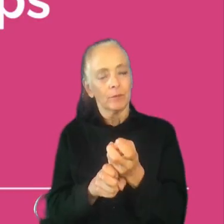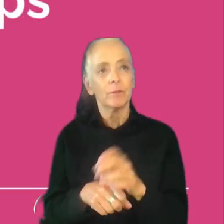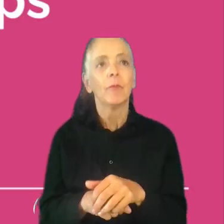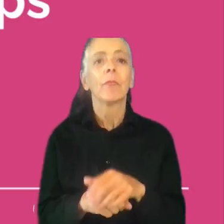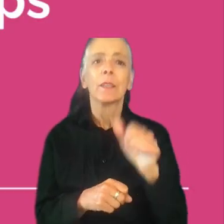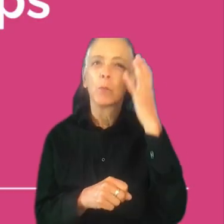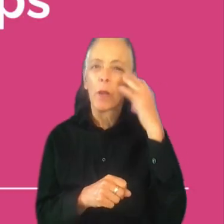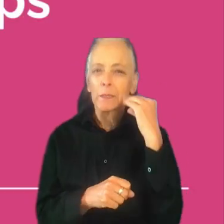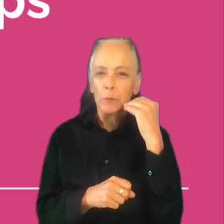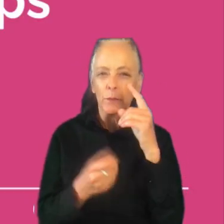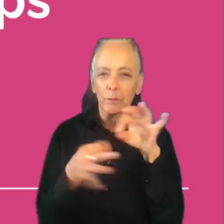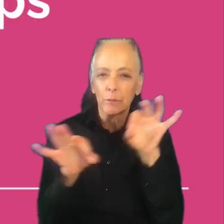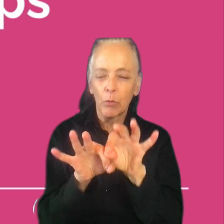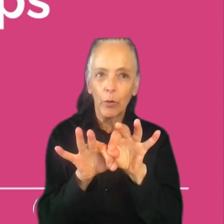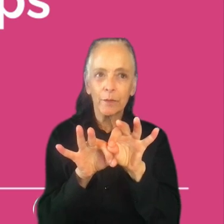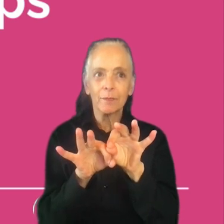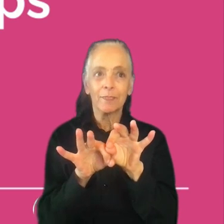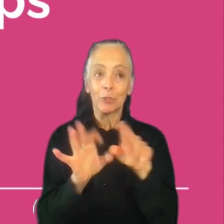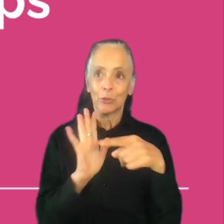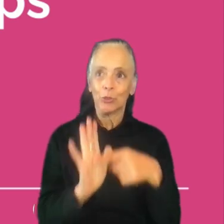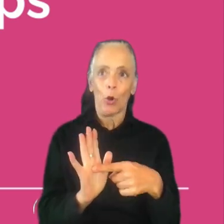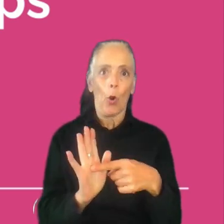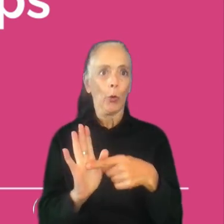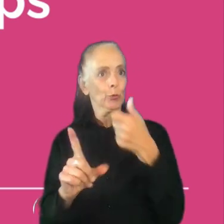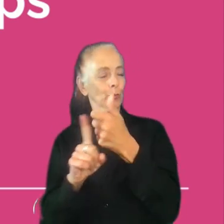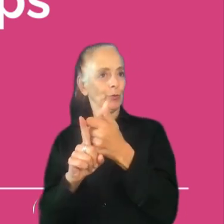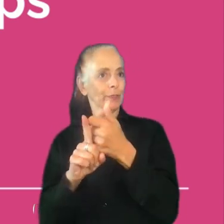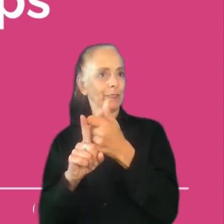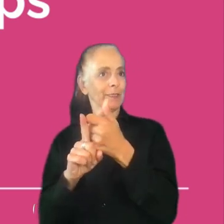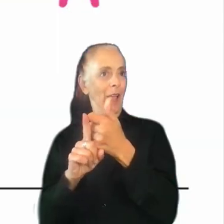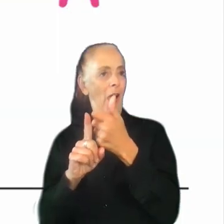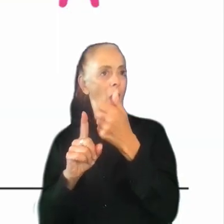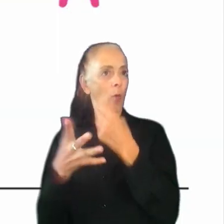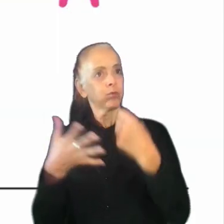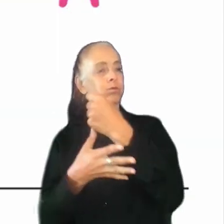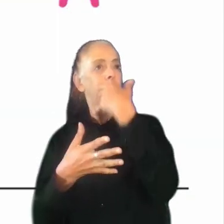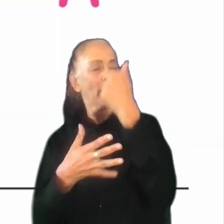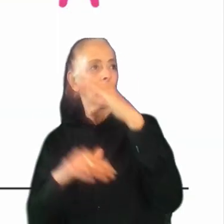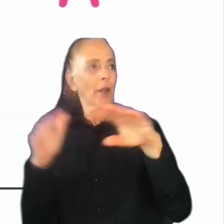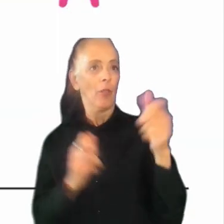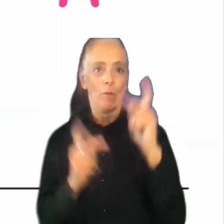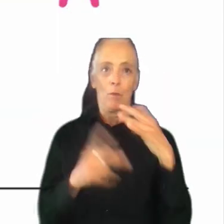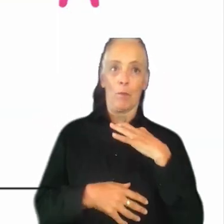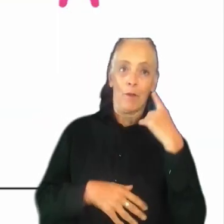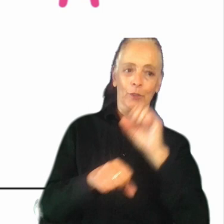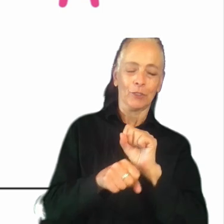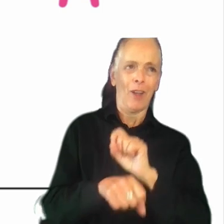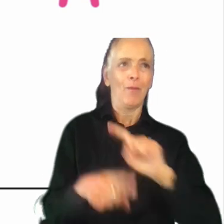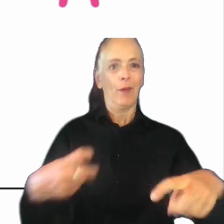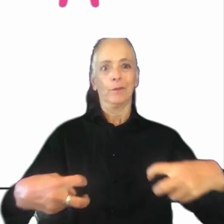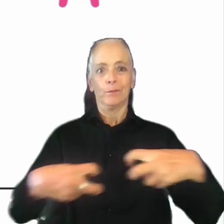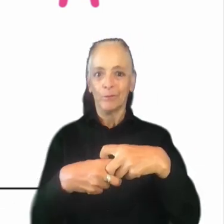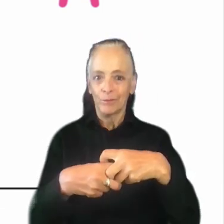important it's a key differentiator that helps you stand out from everyone else applying for the job however there's that classic